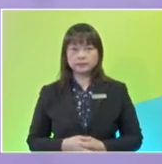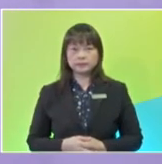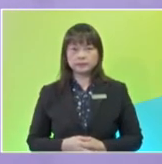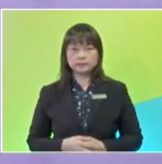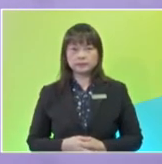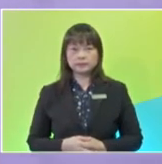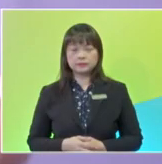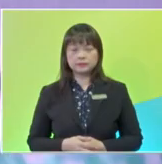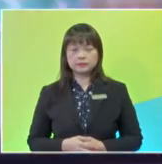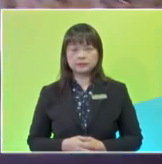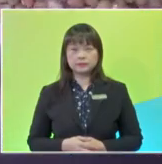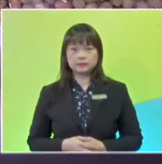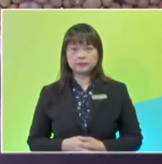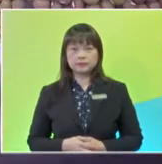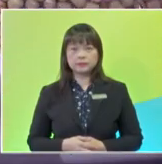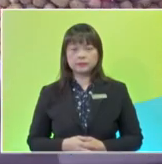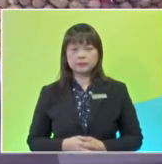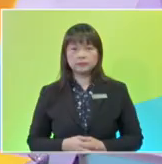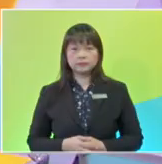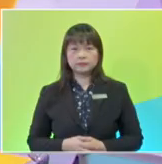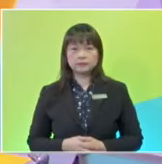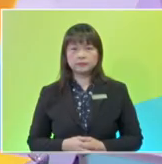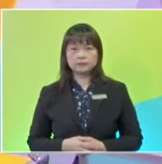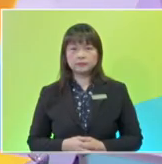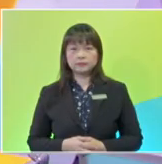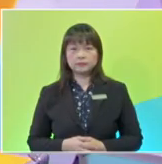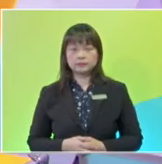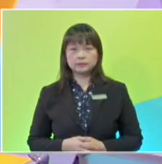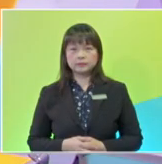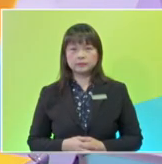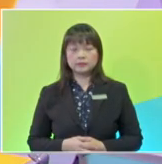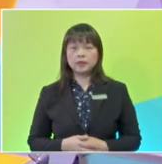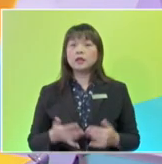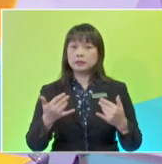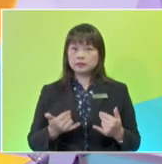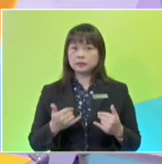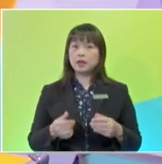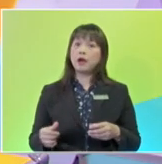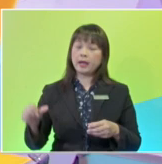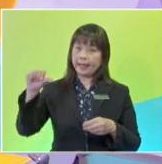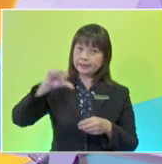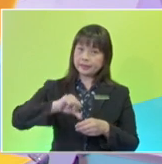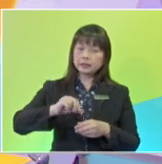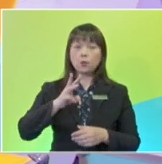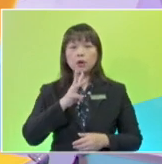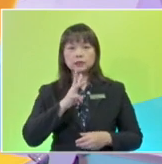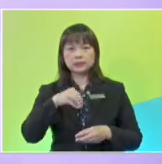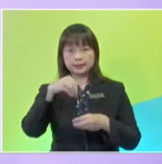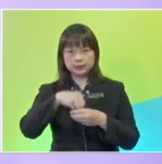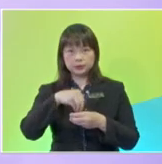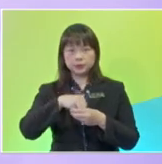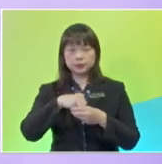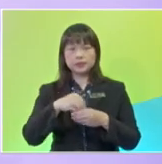Okay. Okay, so I'm going to leave it. Yes. And I'm going to be adding water to green beans right now.